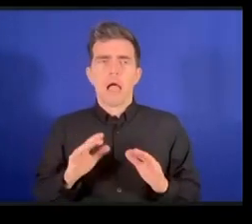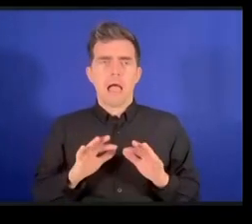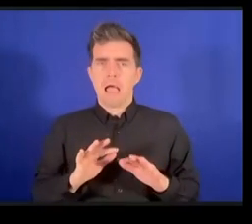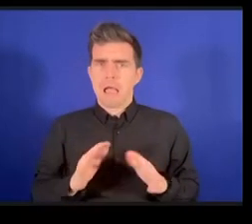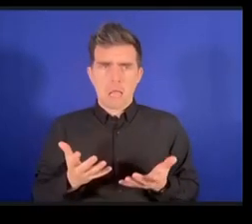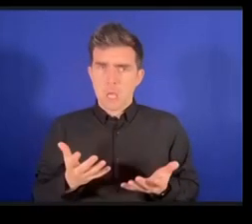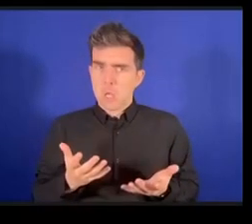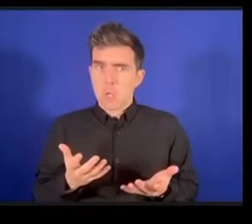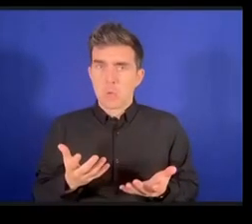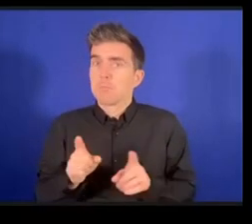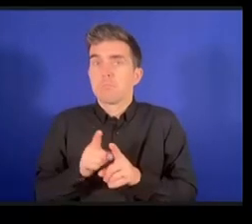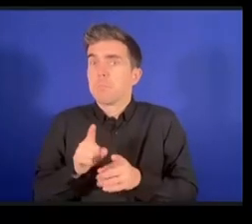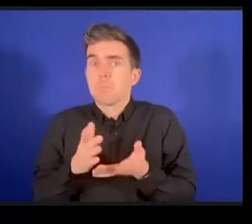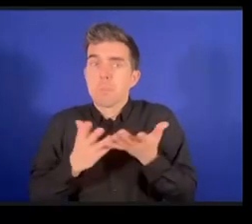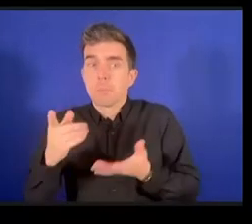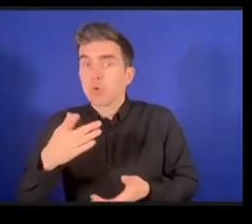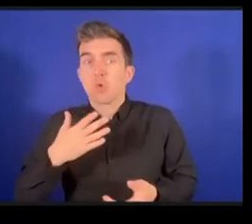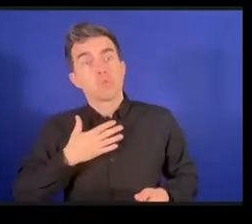so